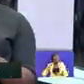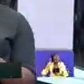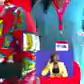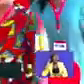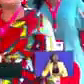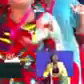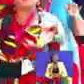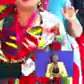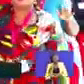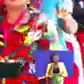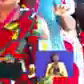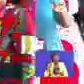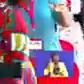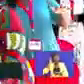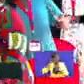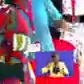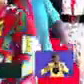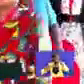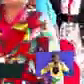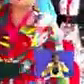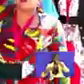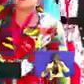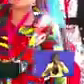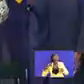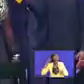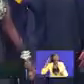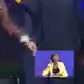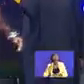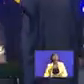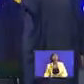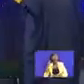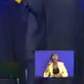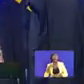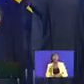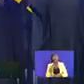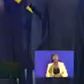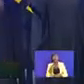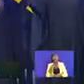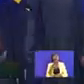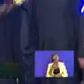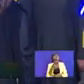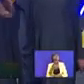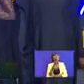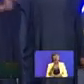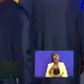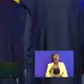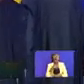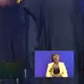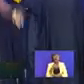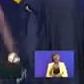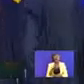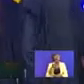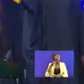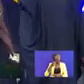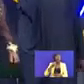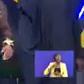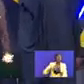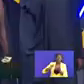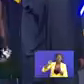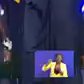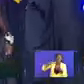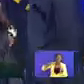Theory I you hear the sound I yes the